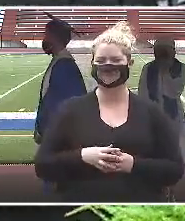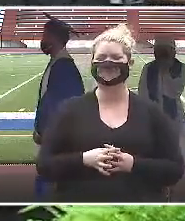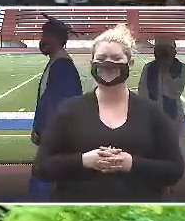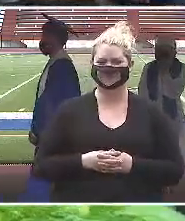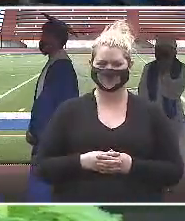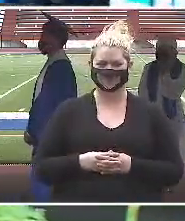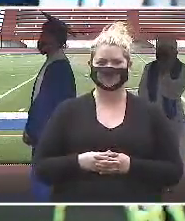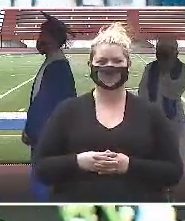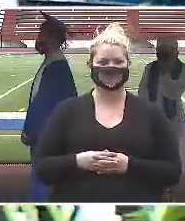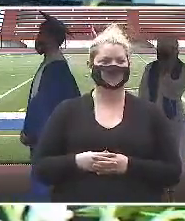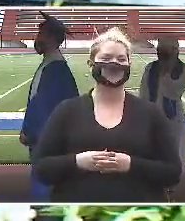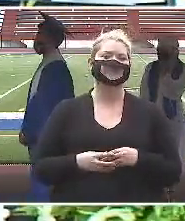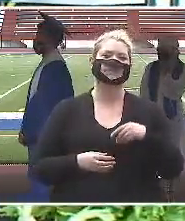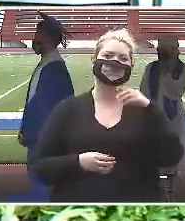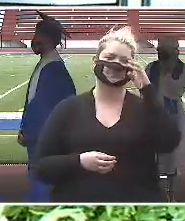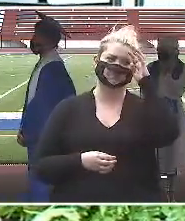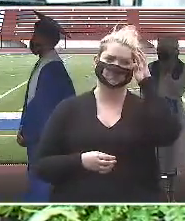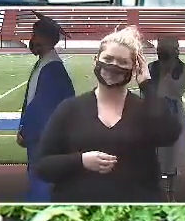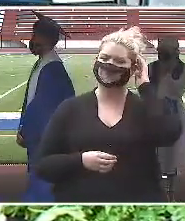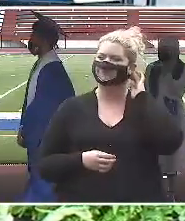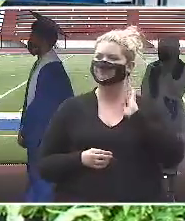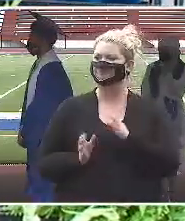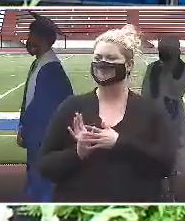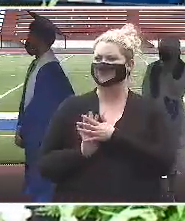Ivan Cade.